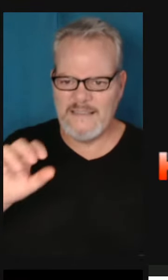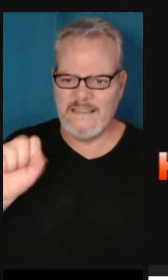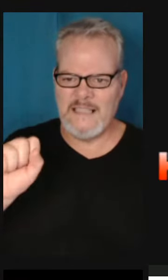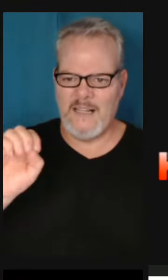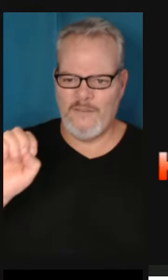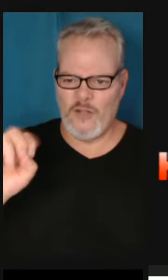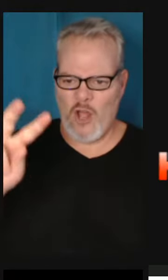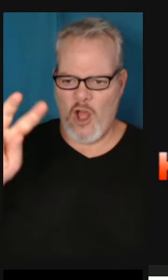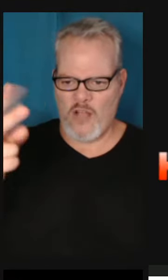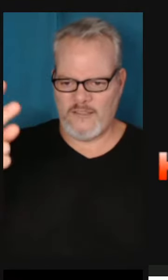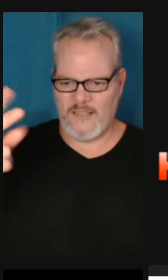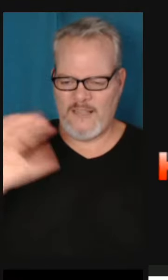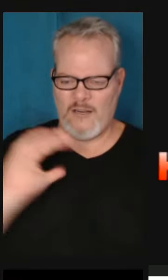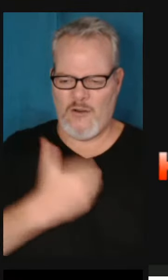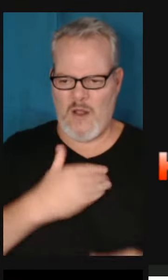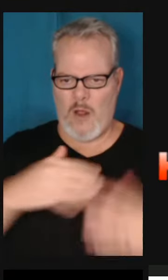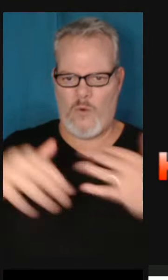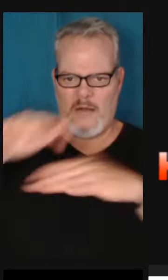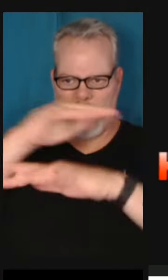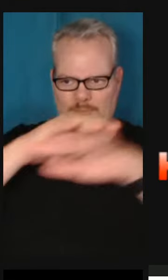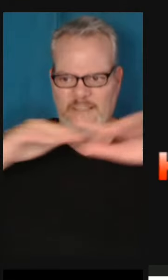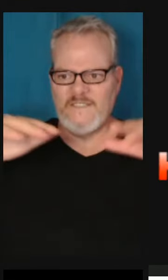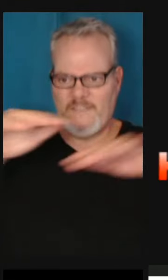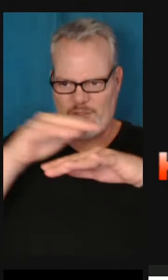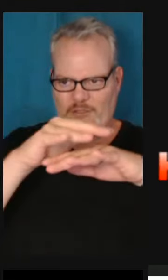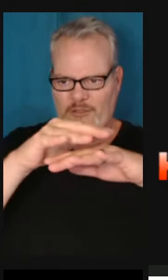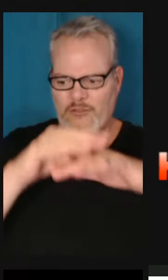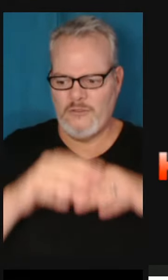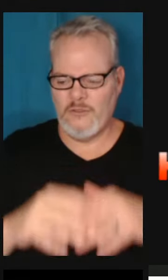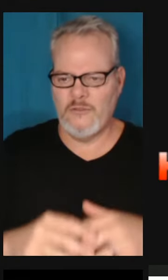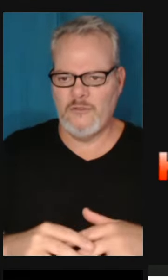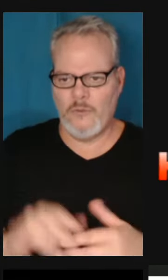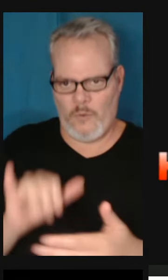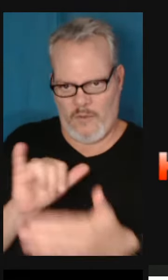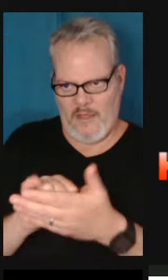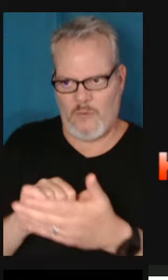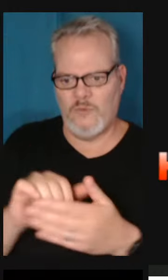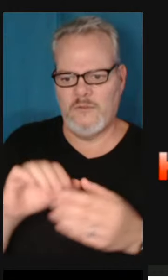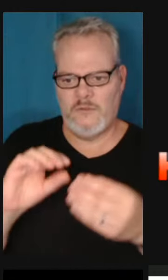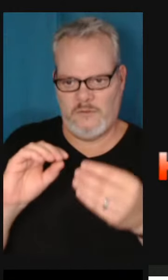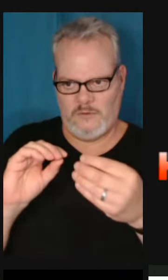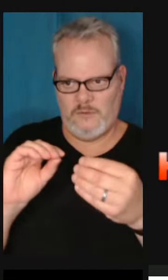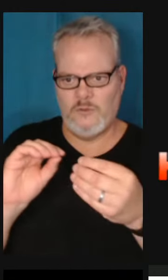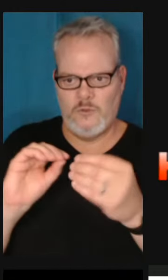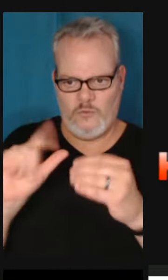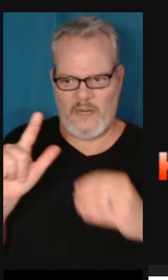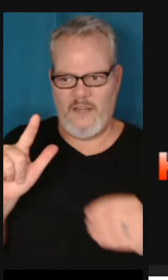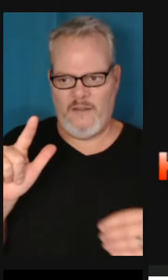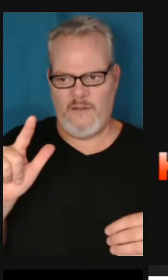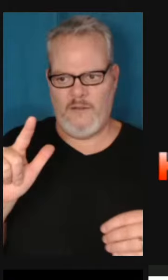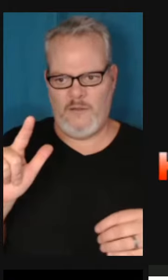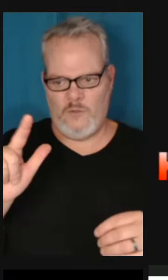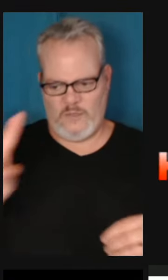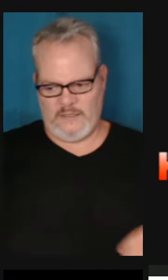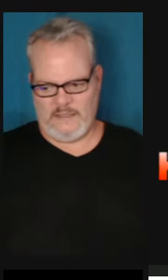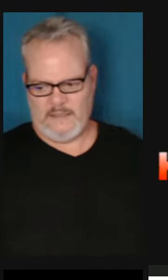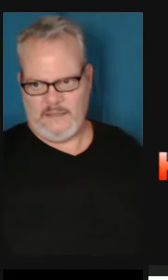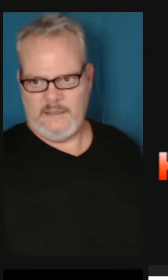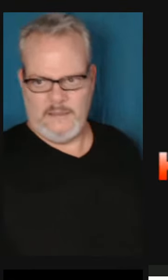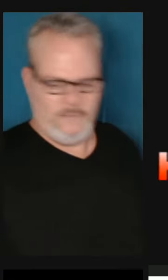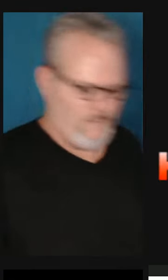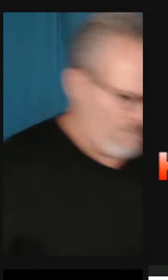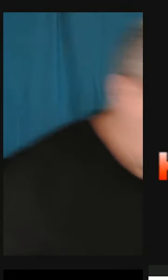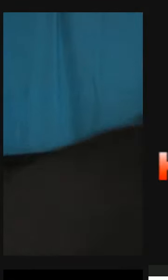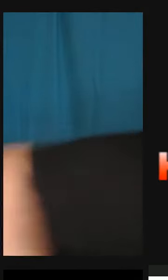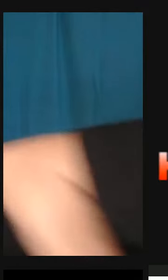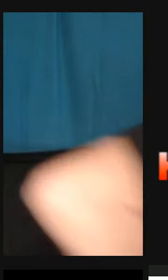here. And so that was the 26th. The next day, you see it somewhat getting